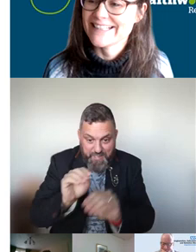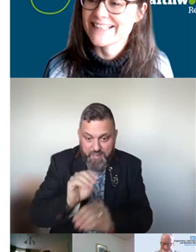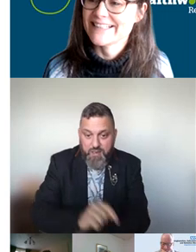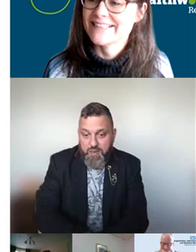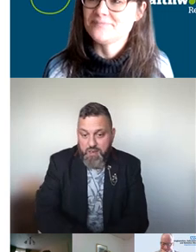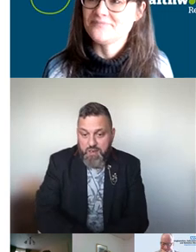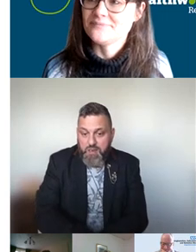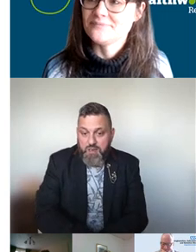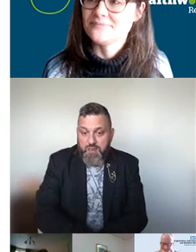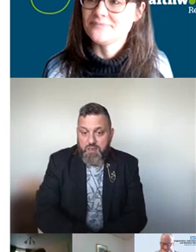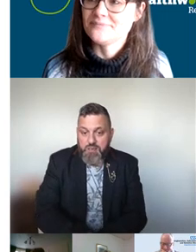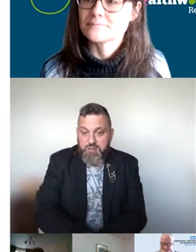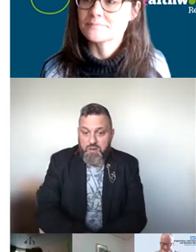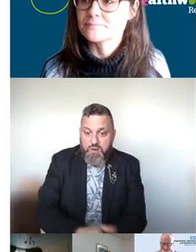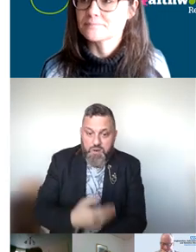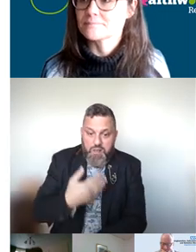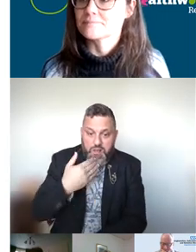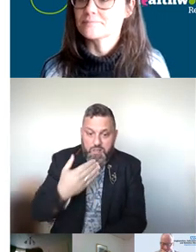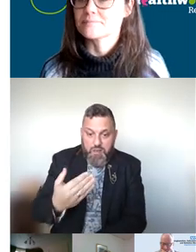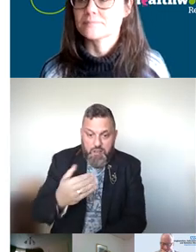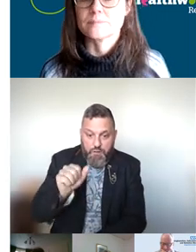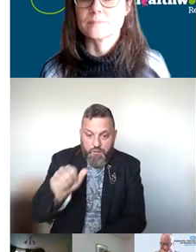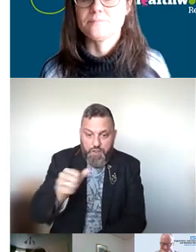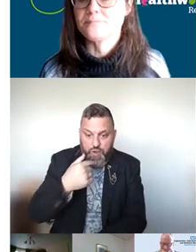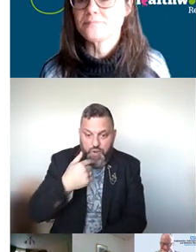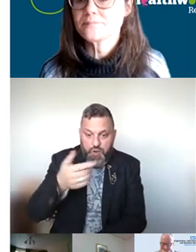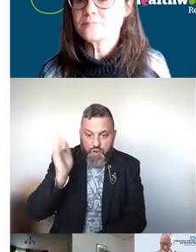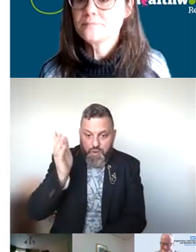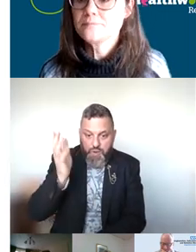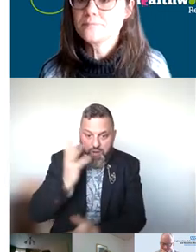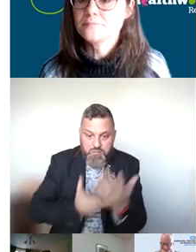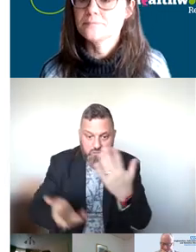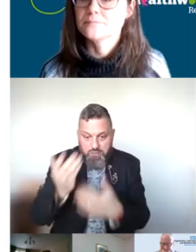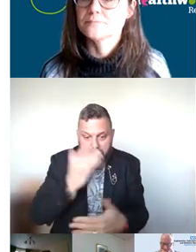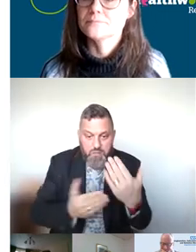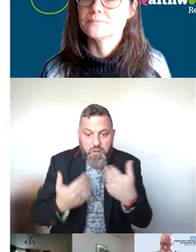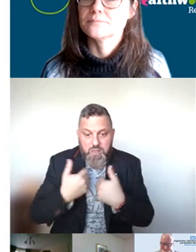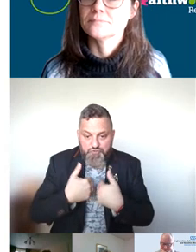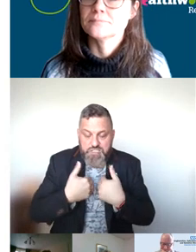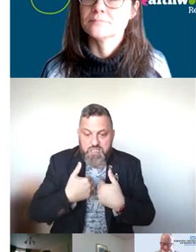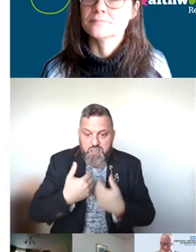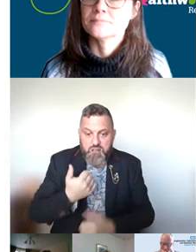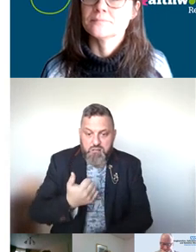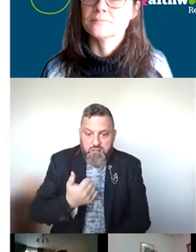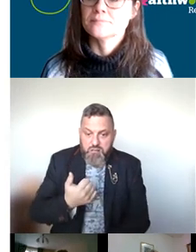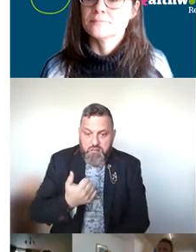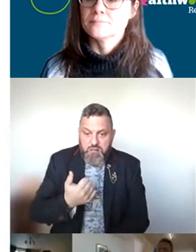Yes, thank you for your exposition there. It was very interesting.